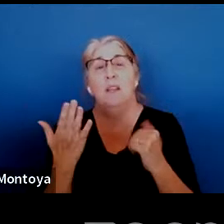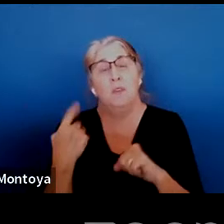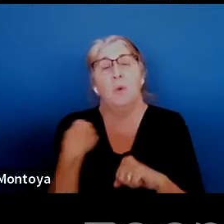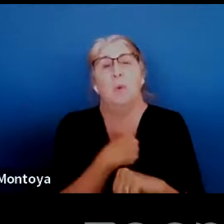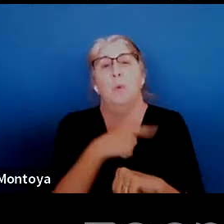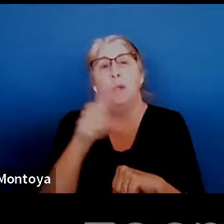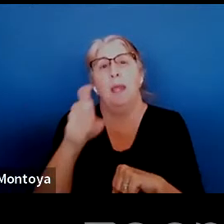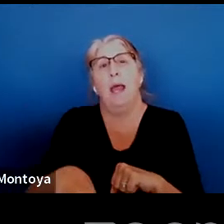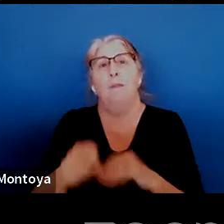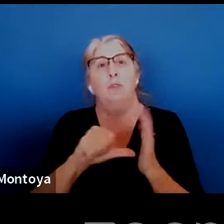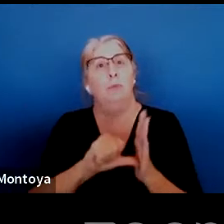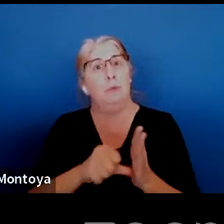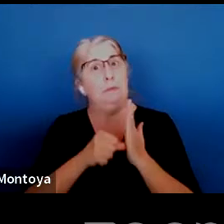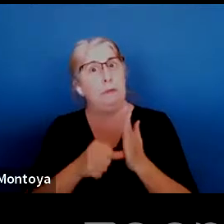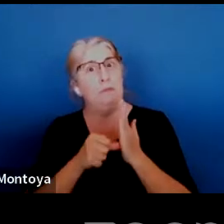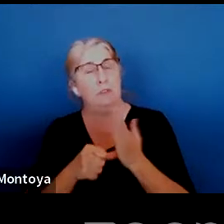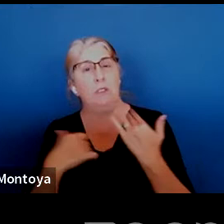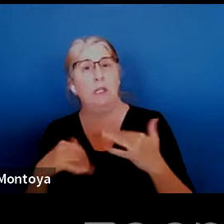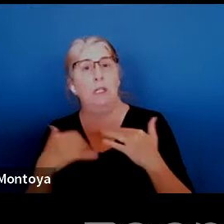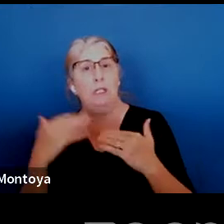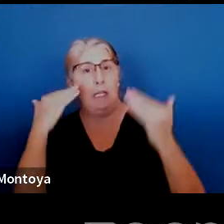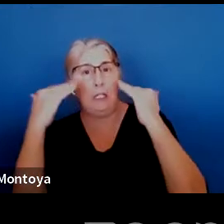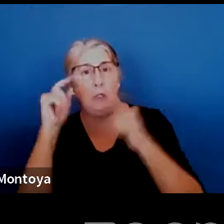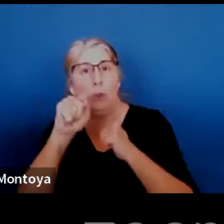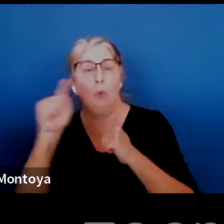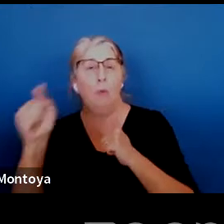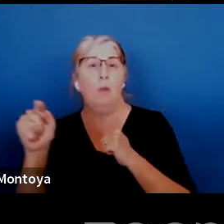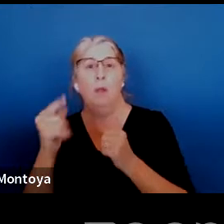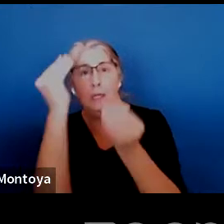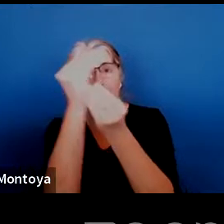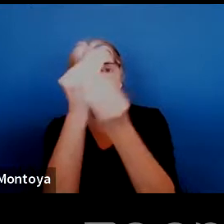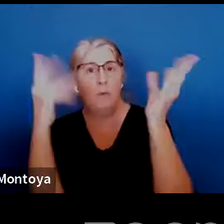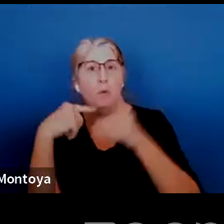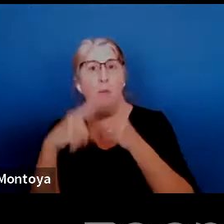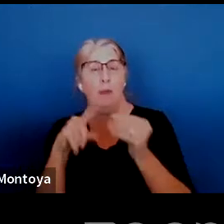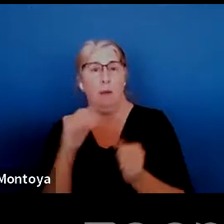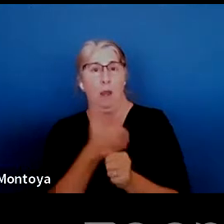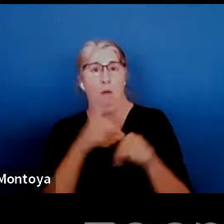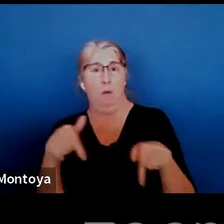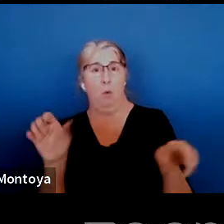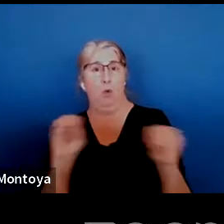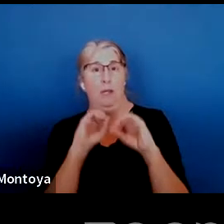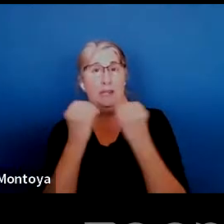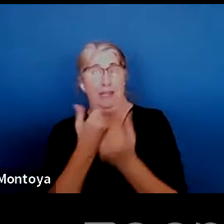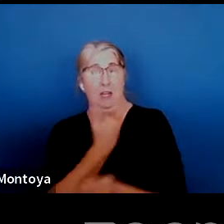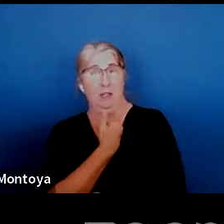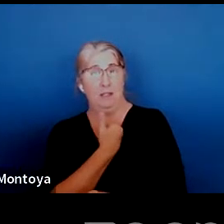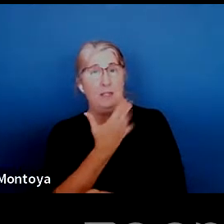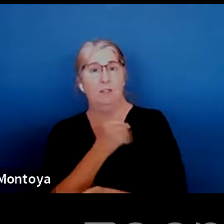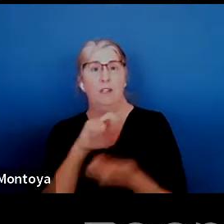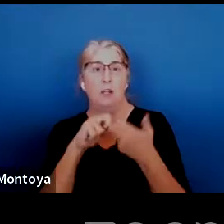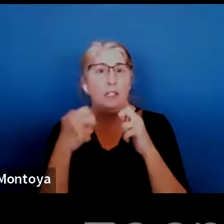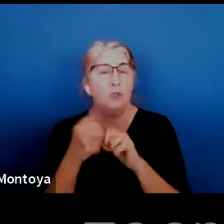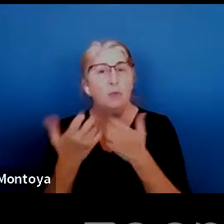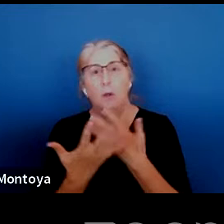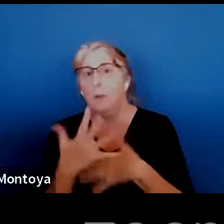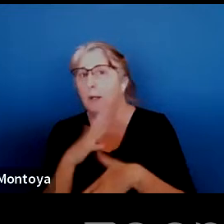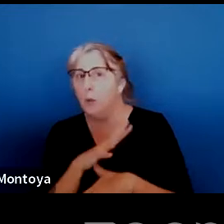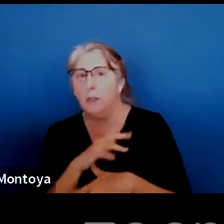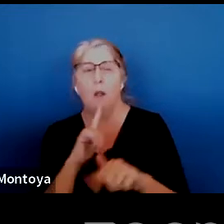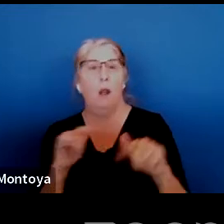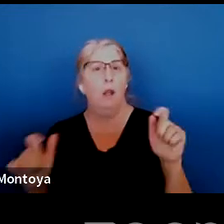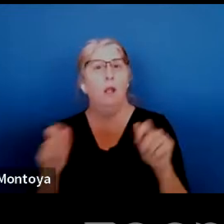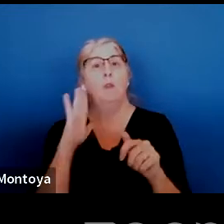really emphasize getting to know them, letting them know about our organizations, ourselves, and our issues and priorities. So there'll be